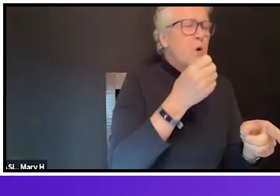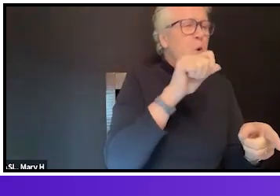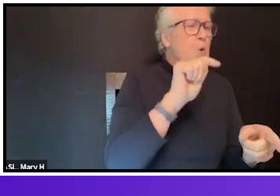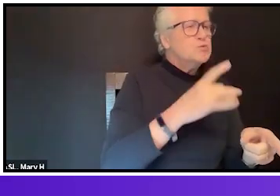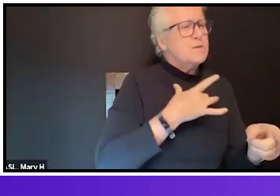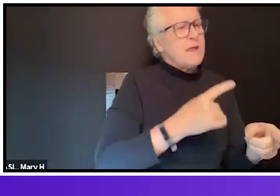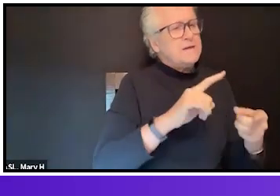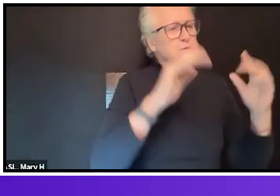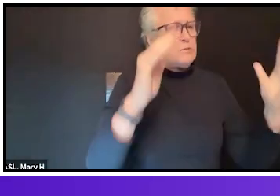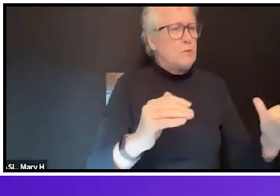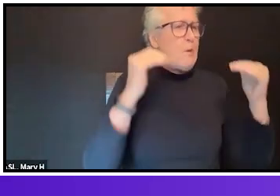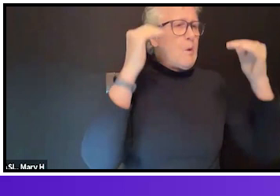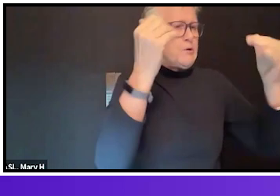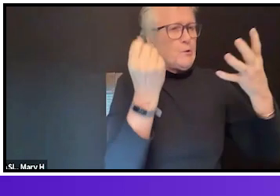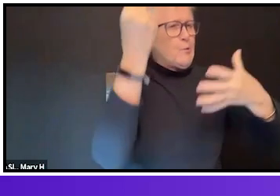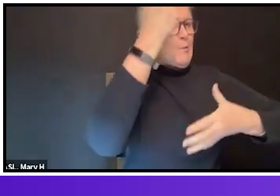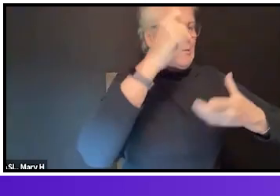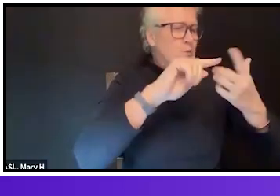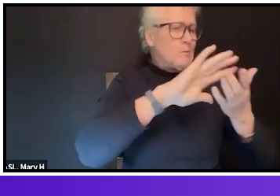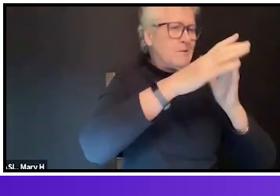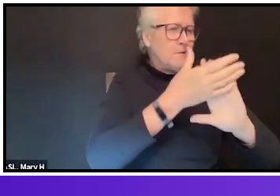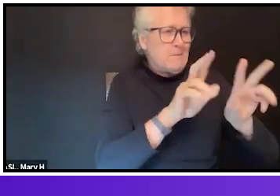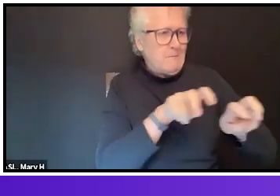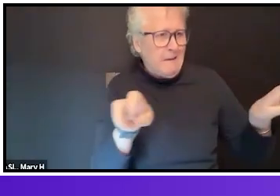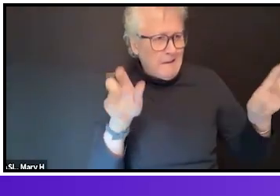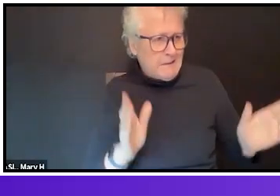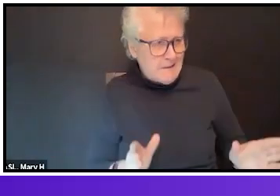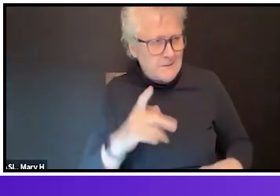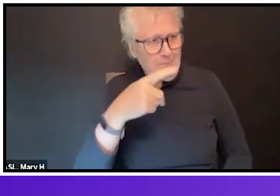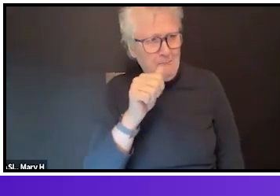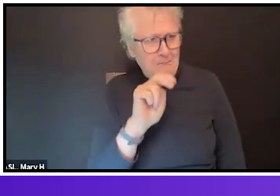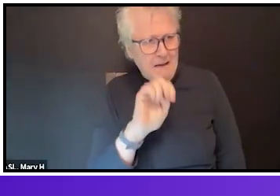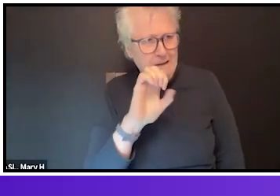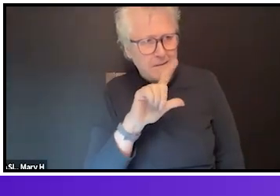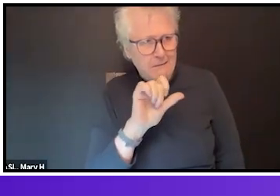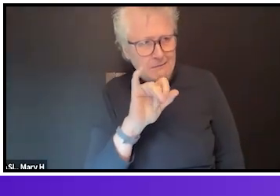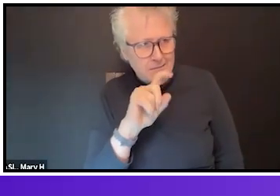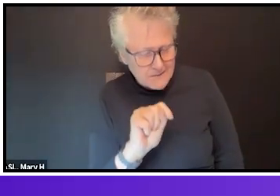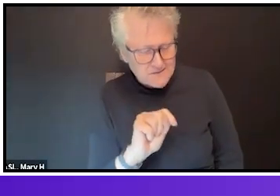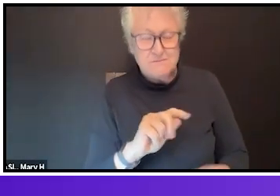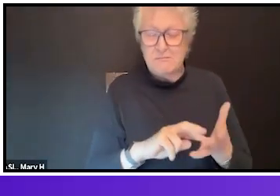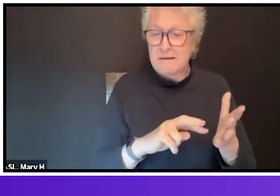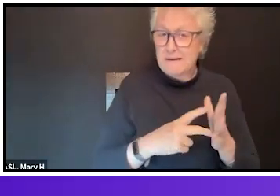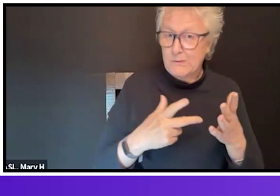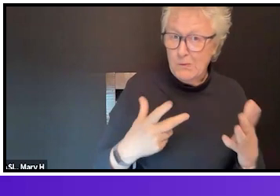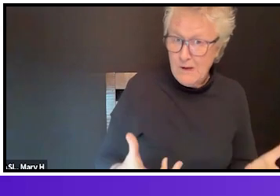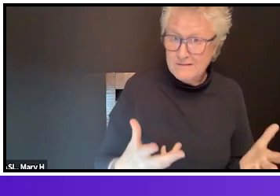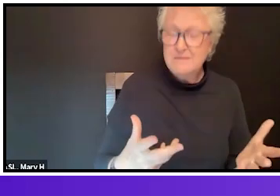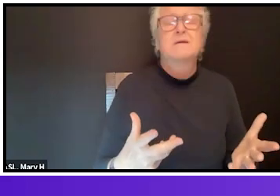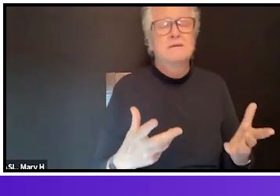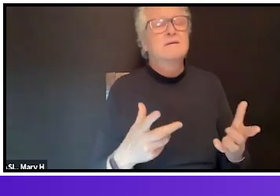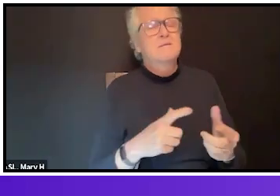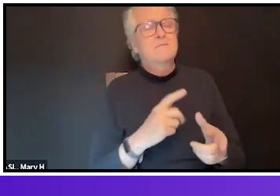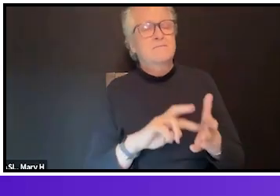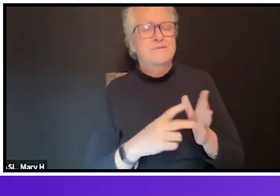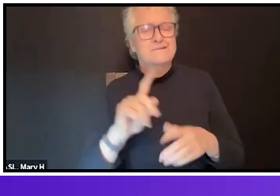a panelist, you can unmute and start the video, which means you'll be able to be visible to others in the webinar.